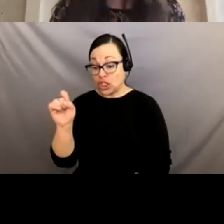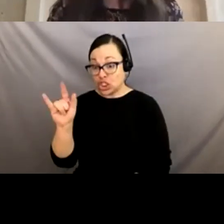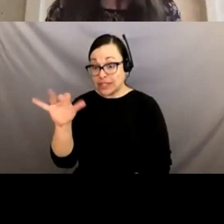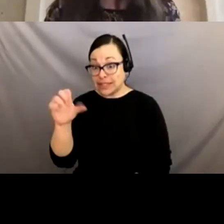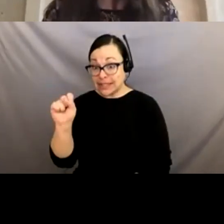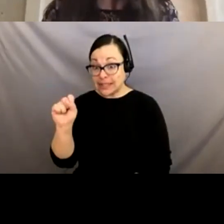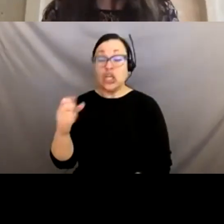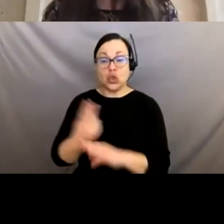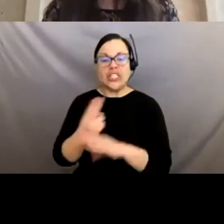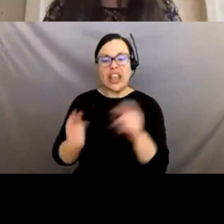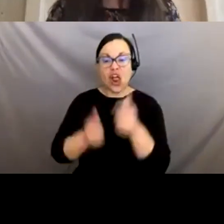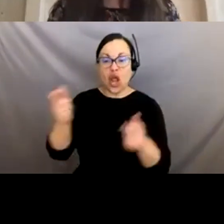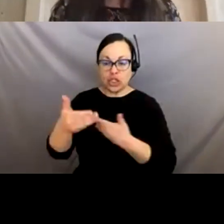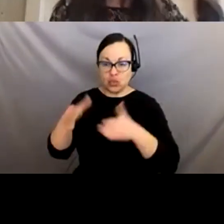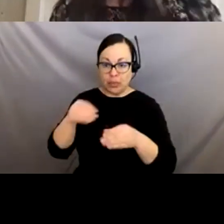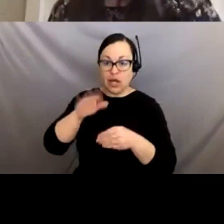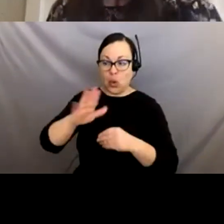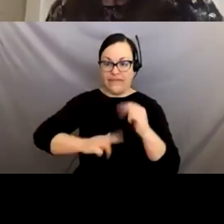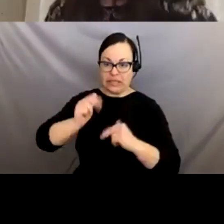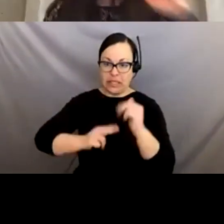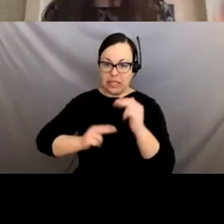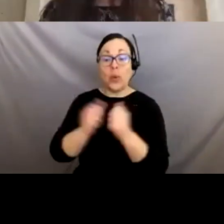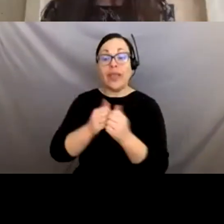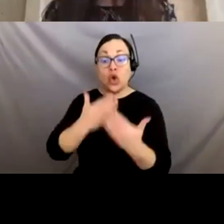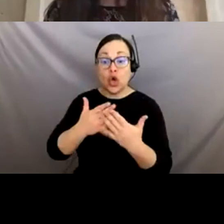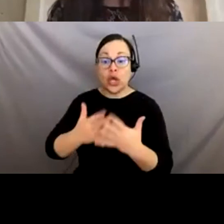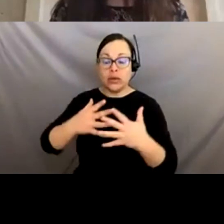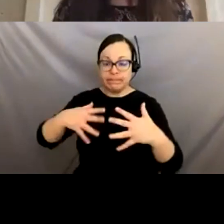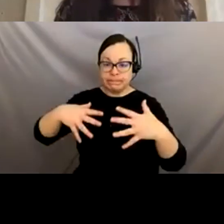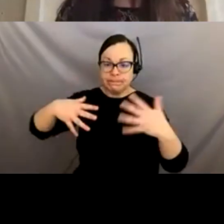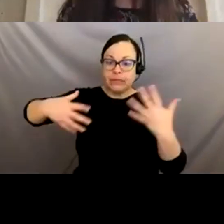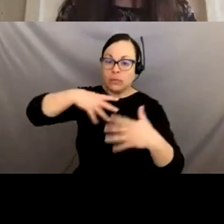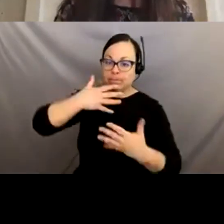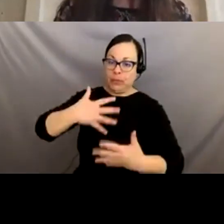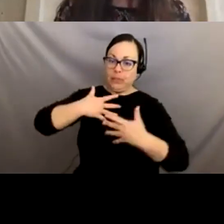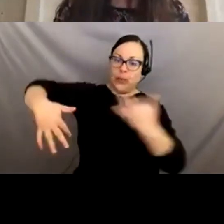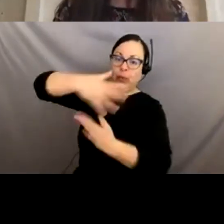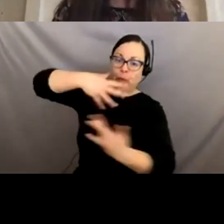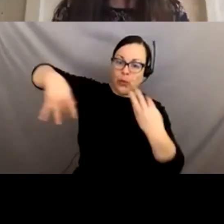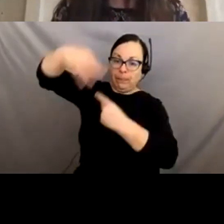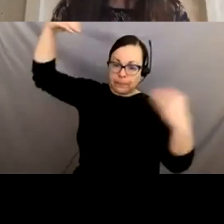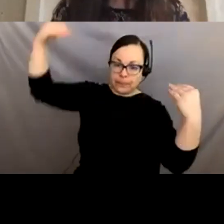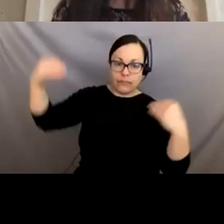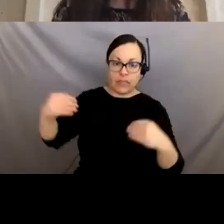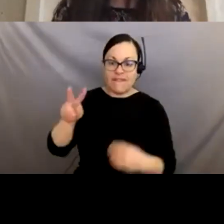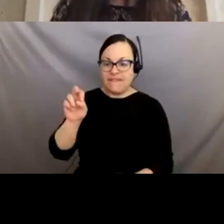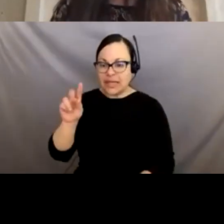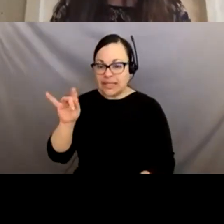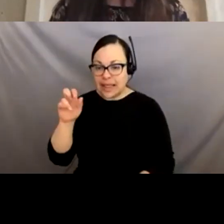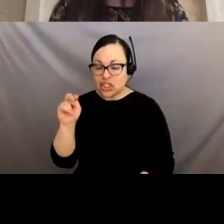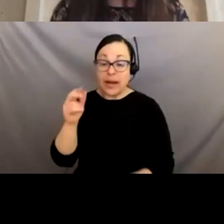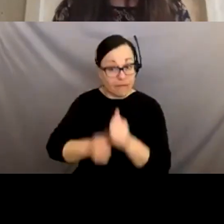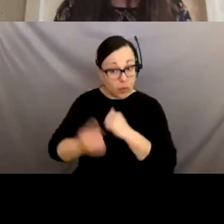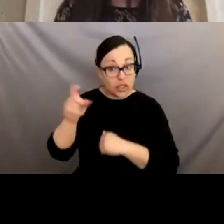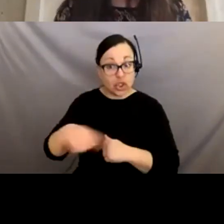can be very useful with good ventilation. Everybody needs to wear a mask and stay 6 feet apart. And you really want